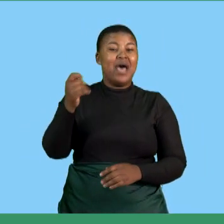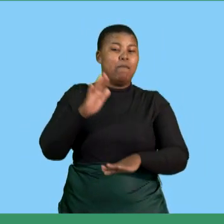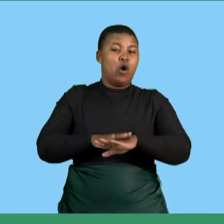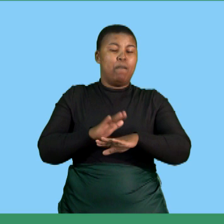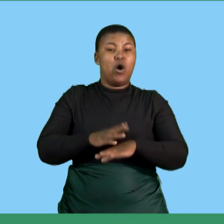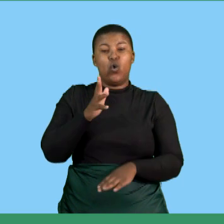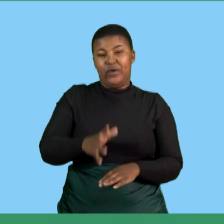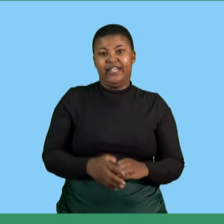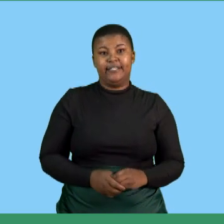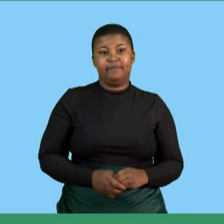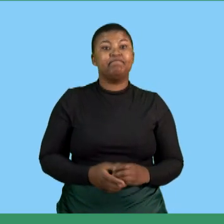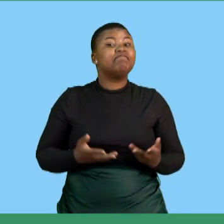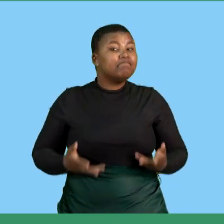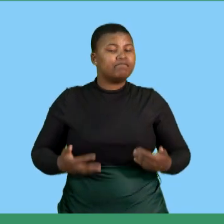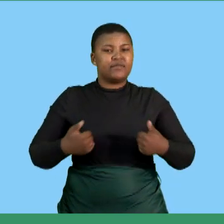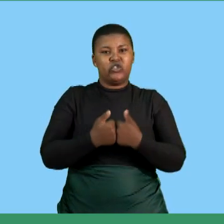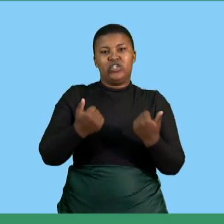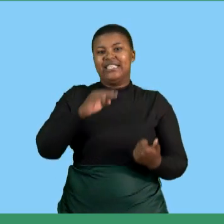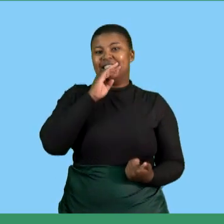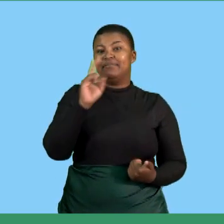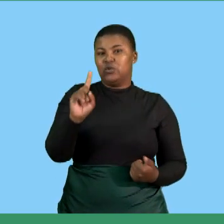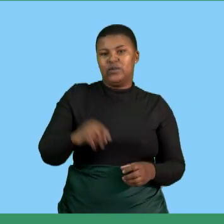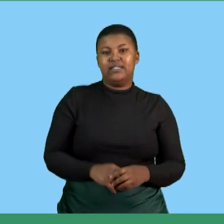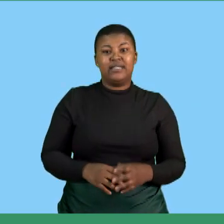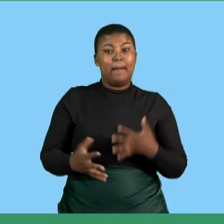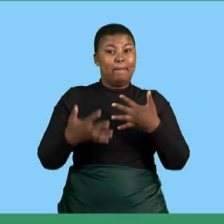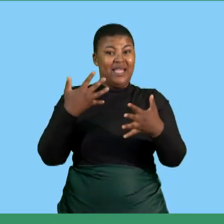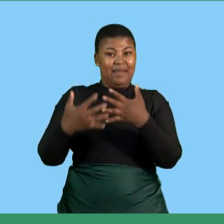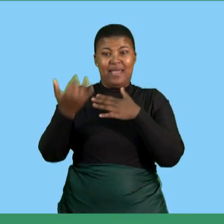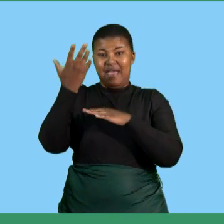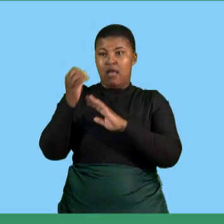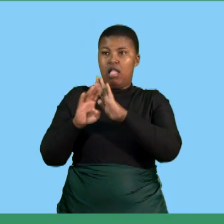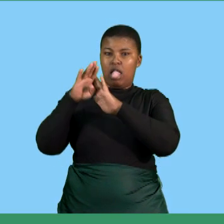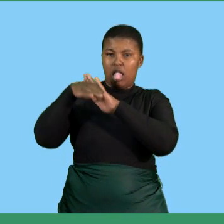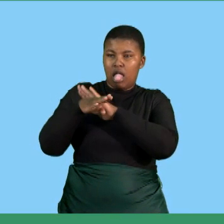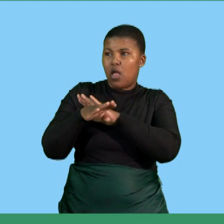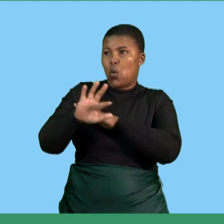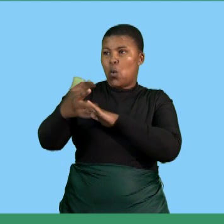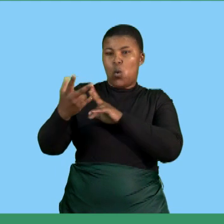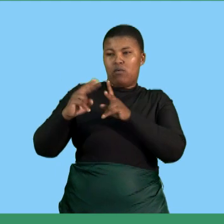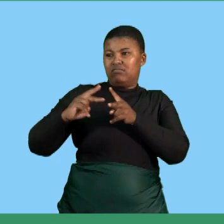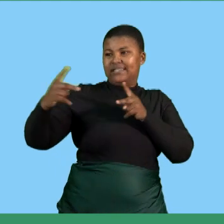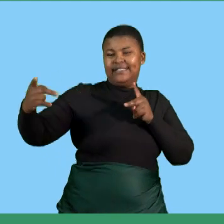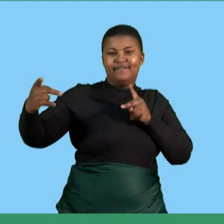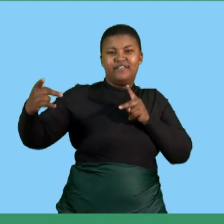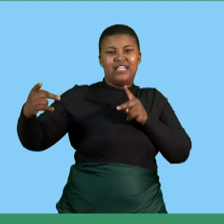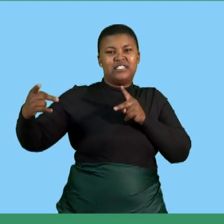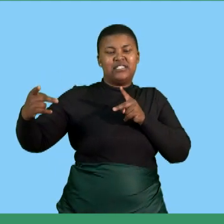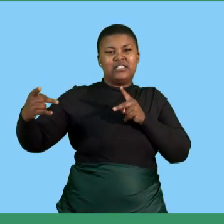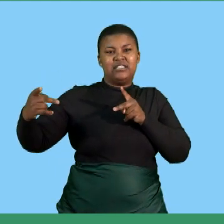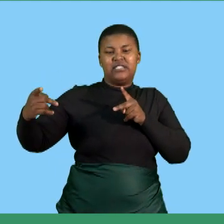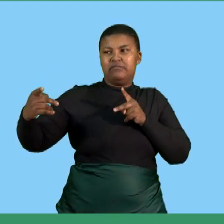for our products. So the challenge means that if there's any fluctuations or differences in foreign